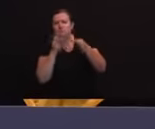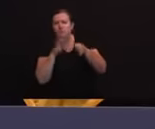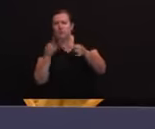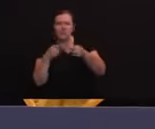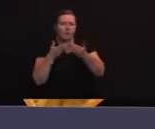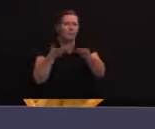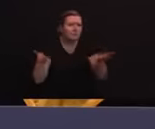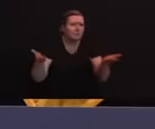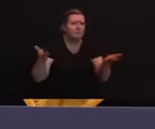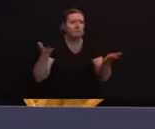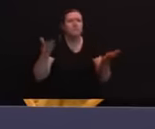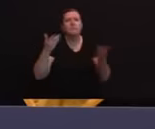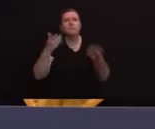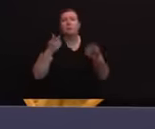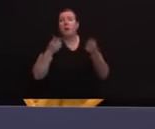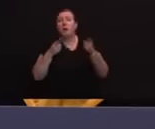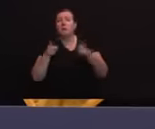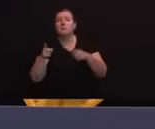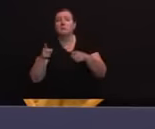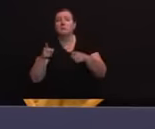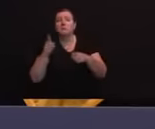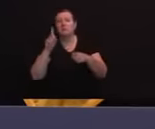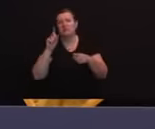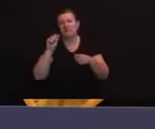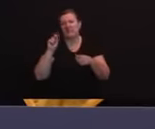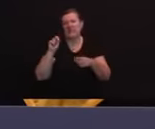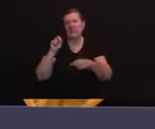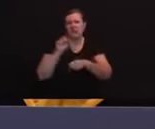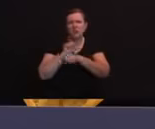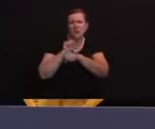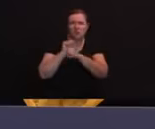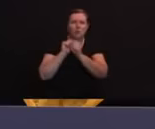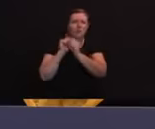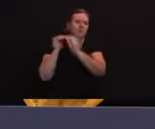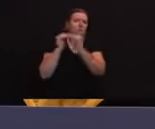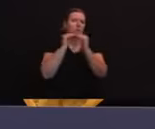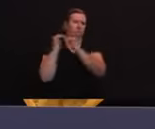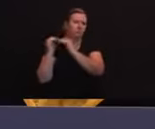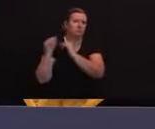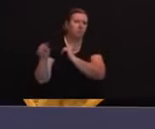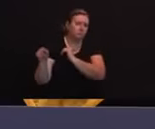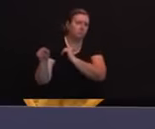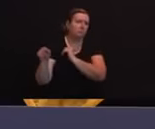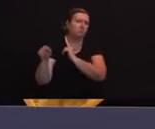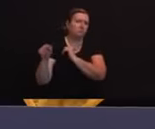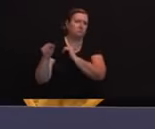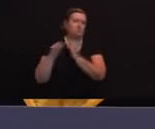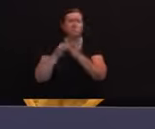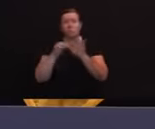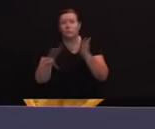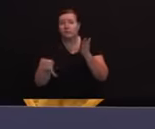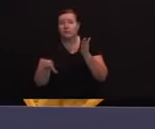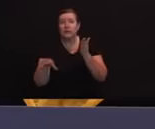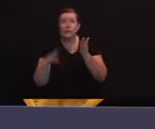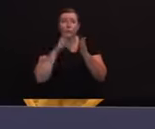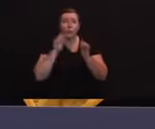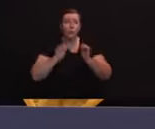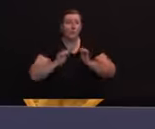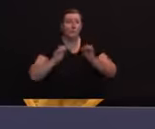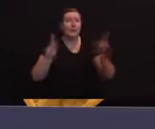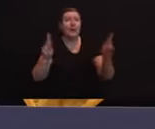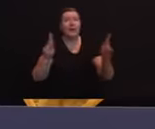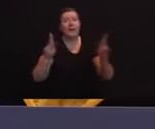And Dan, I think, is working on this with his counterparts on returning college and university kids back into our